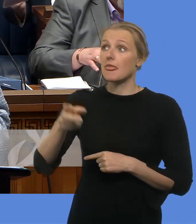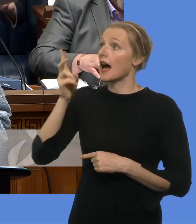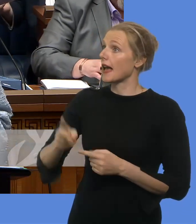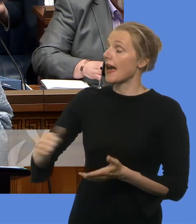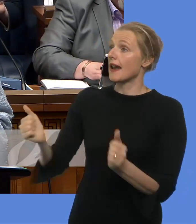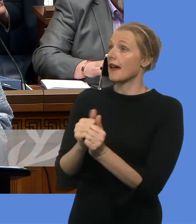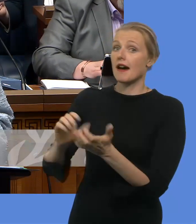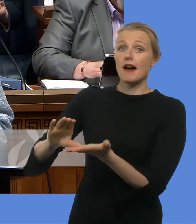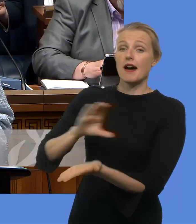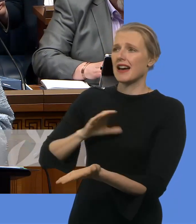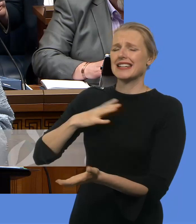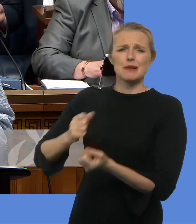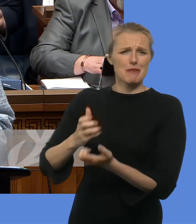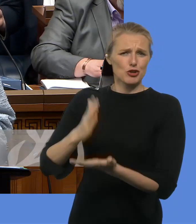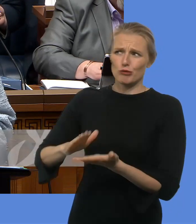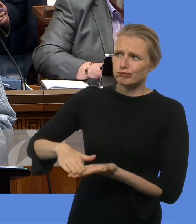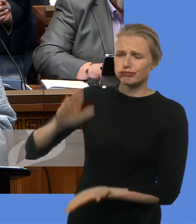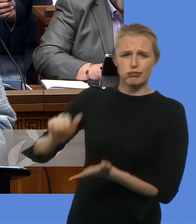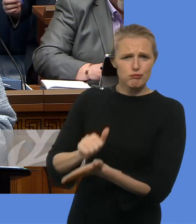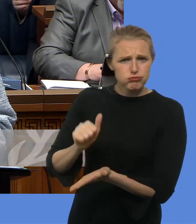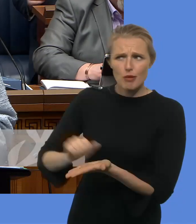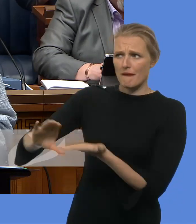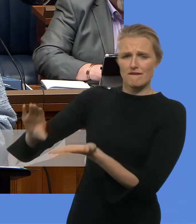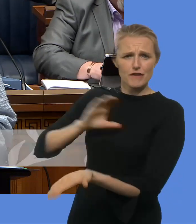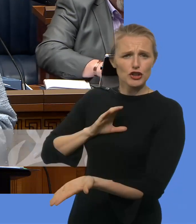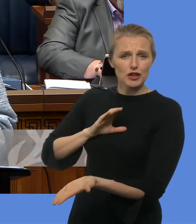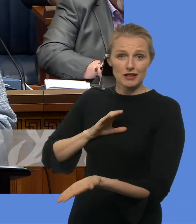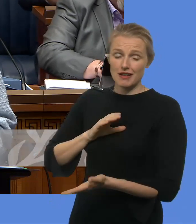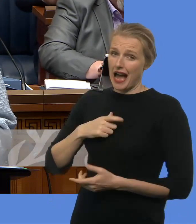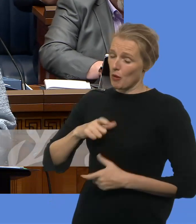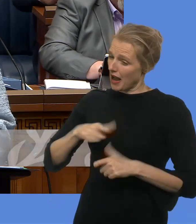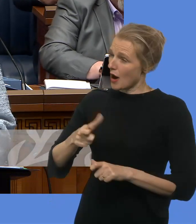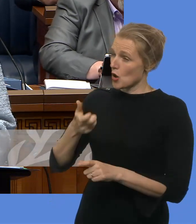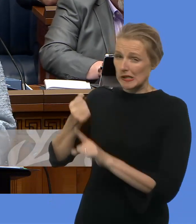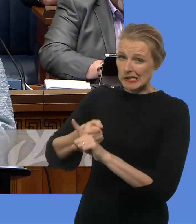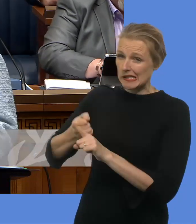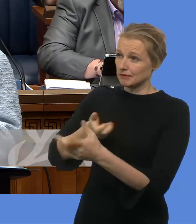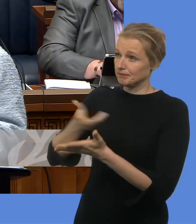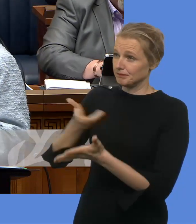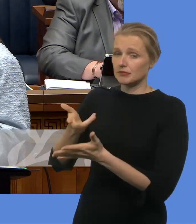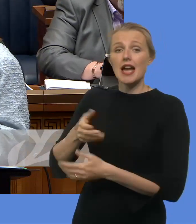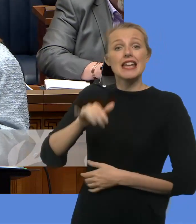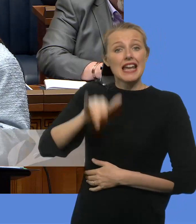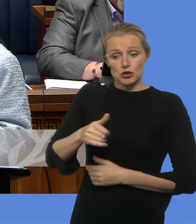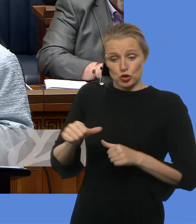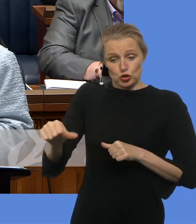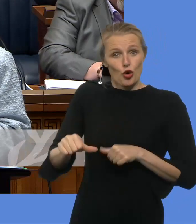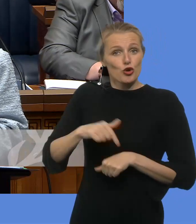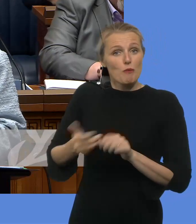my previous engagements with her, and I will be continuing to do that, because despite that short-term uplift for our